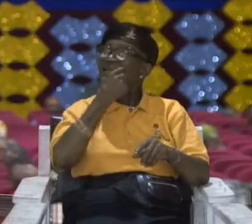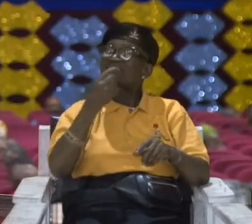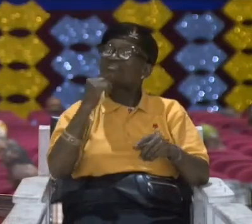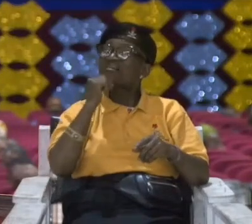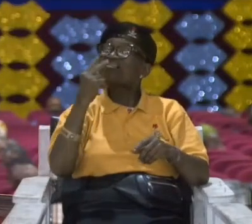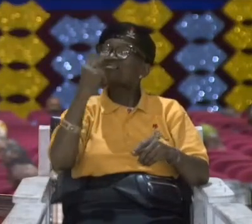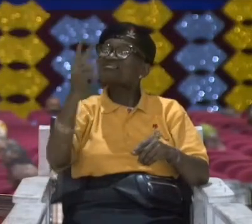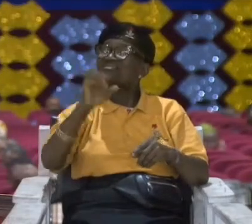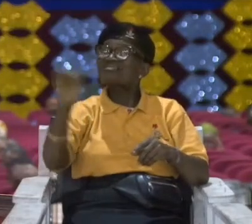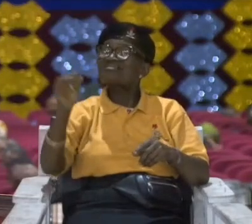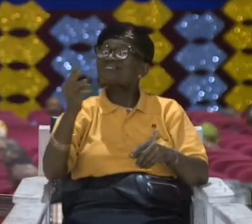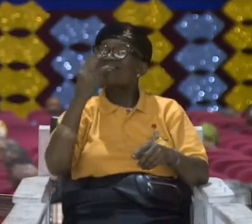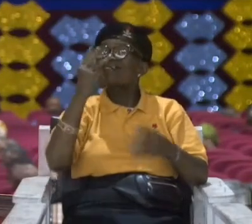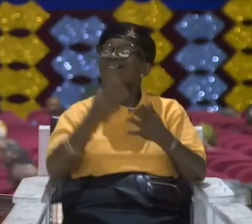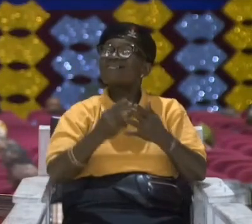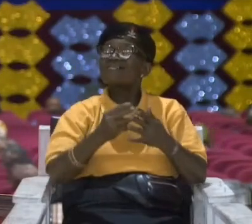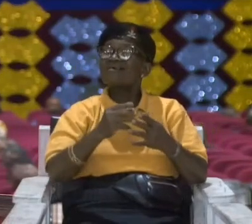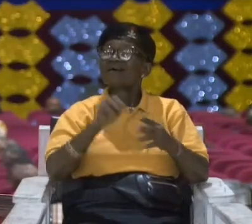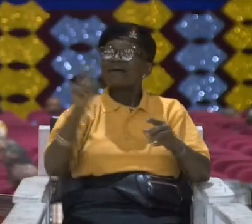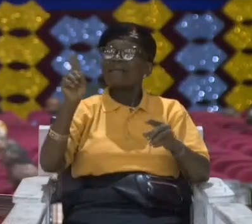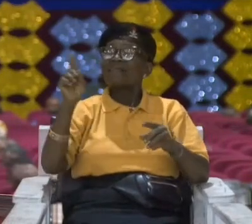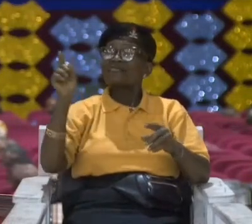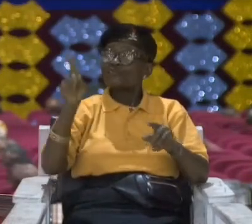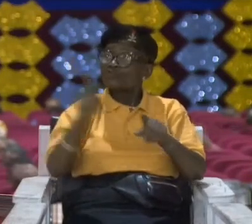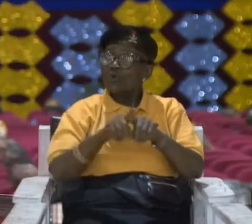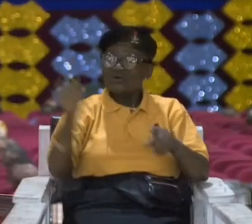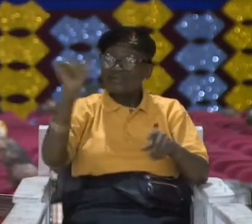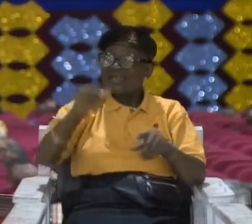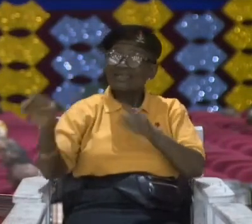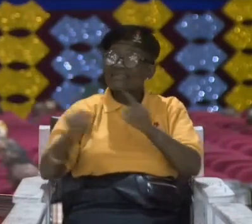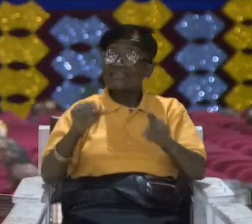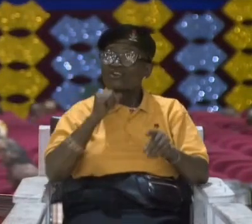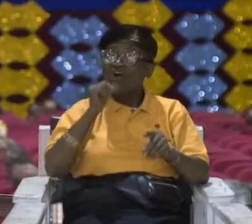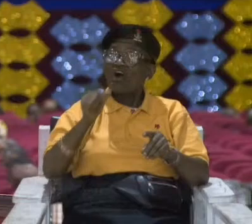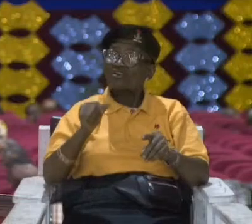So they didn't recognize who was walking with them.